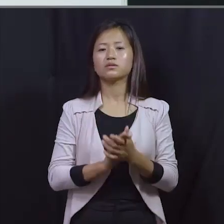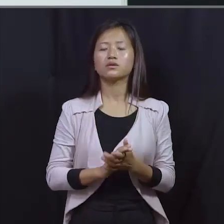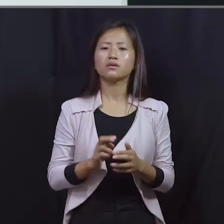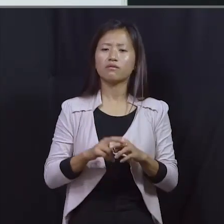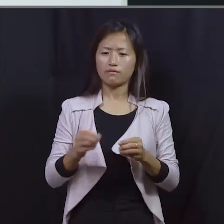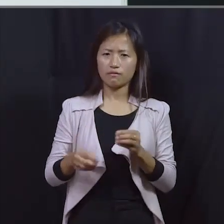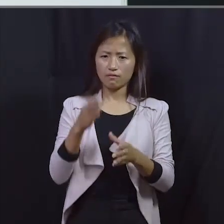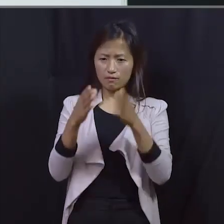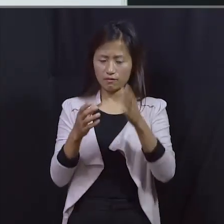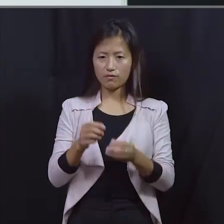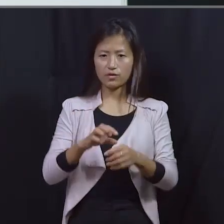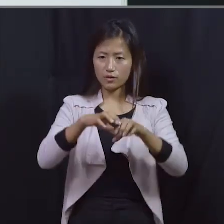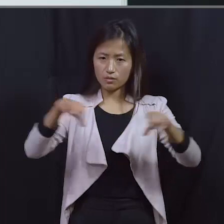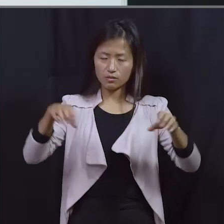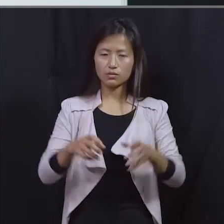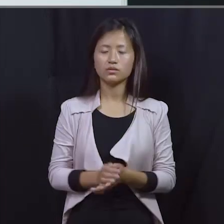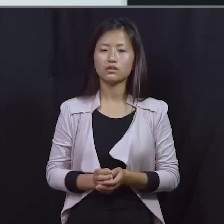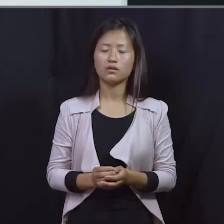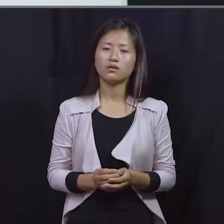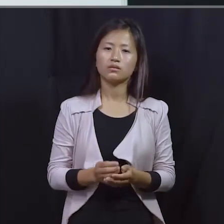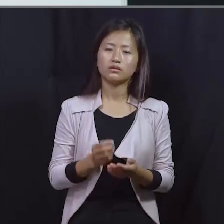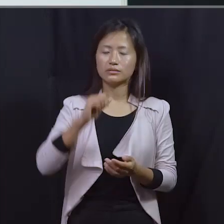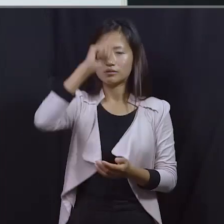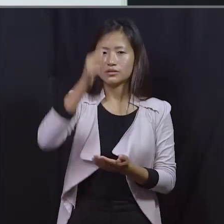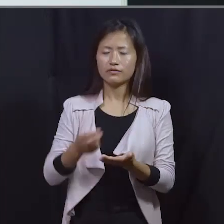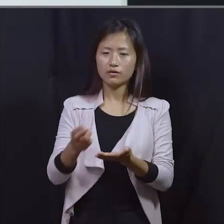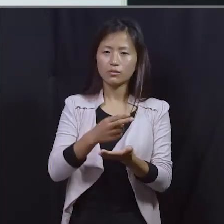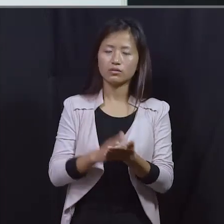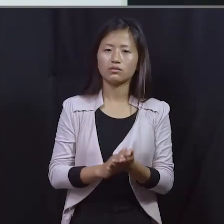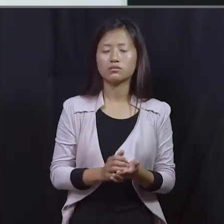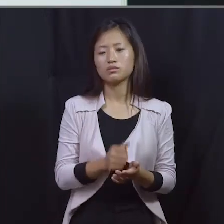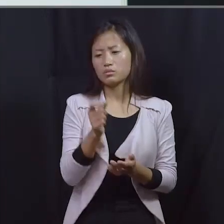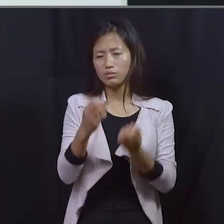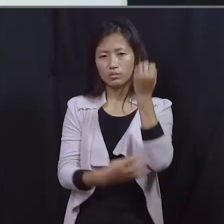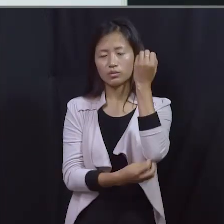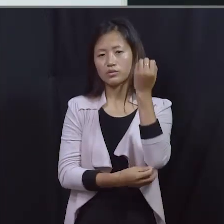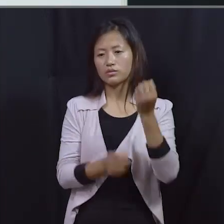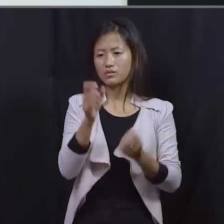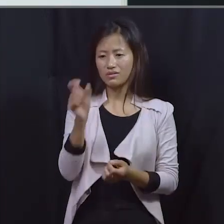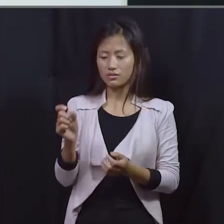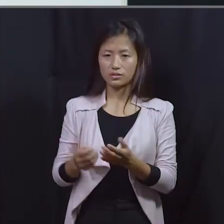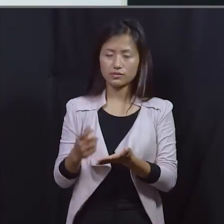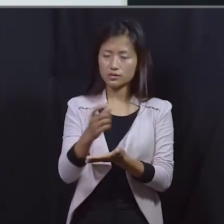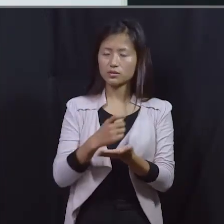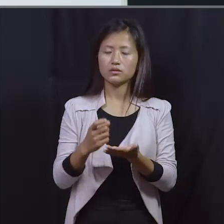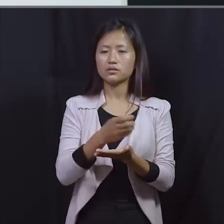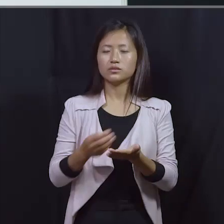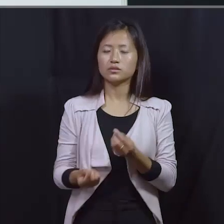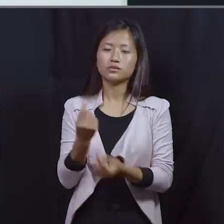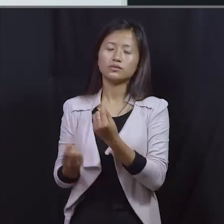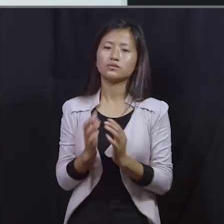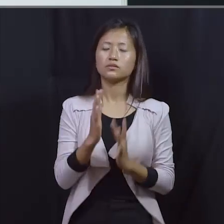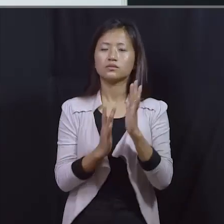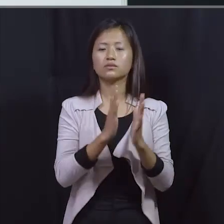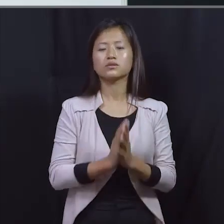firewood, the Indian farmers or the poor cultivators, they turn to other source, that is the cow dung. In